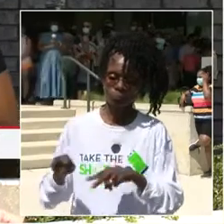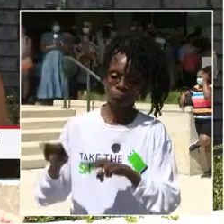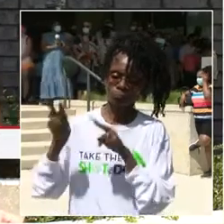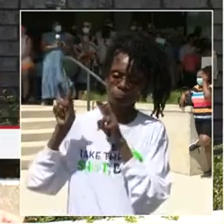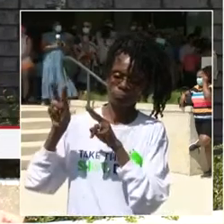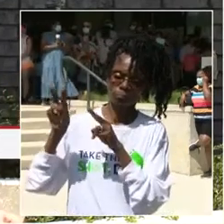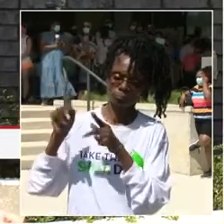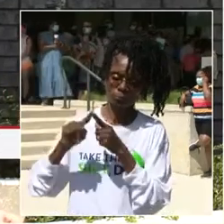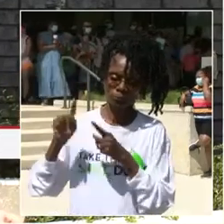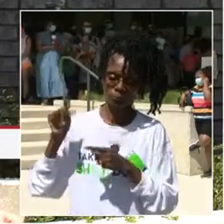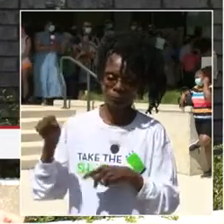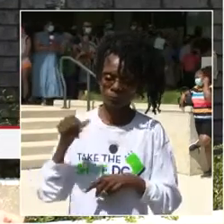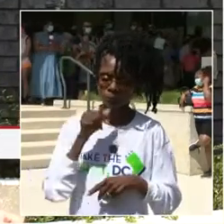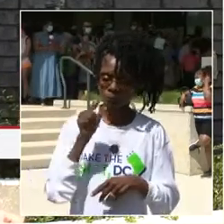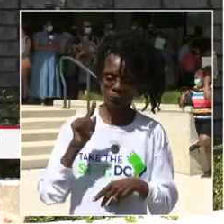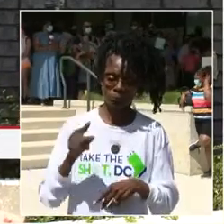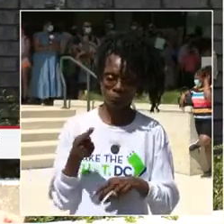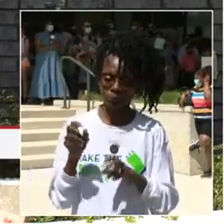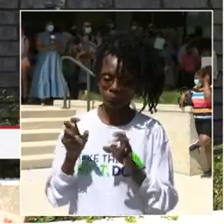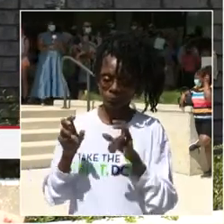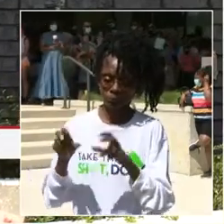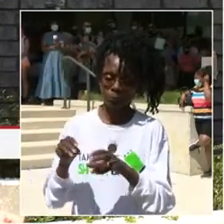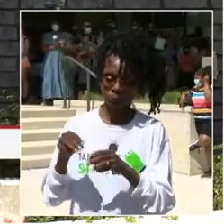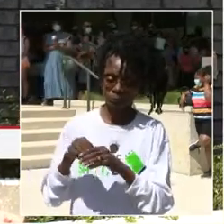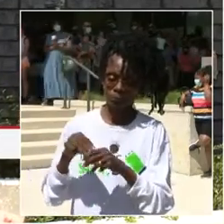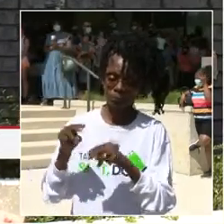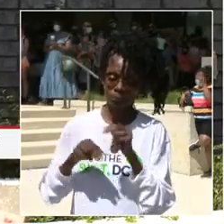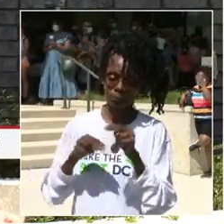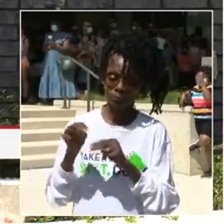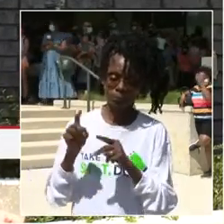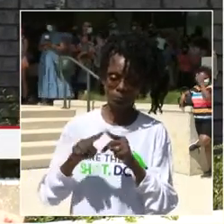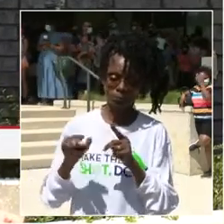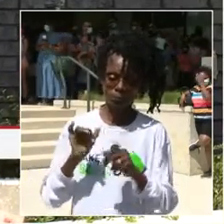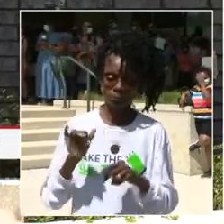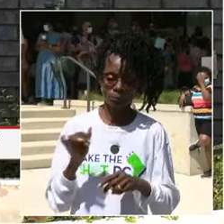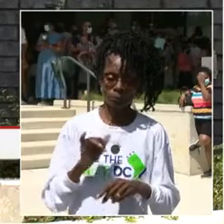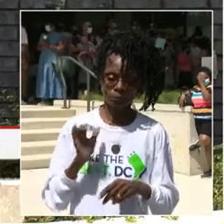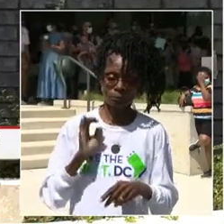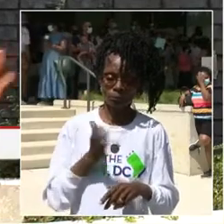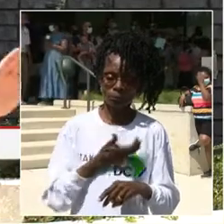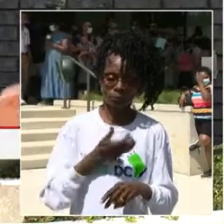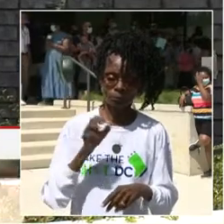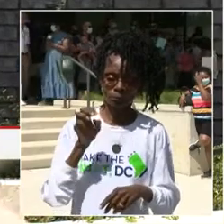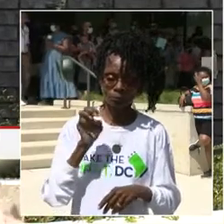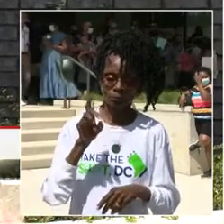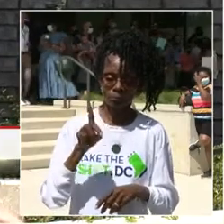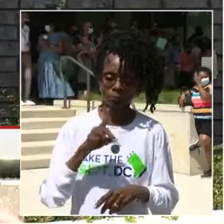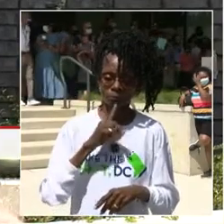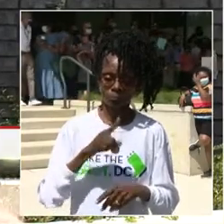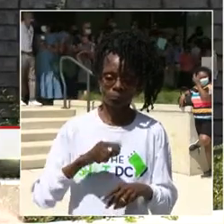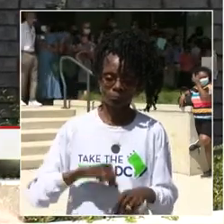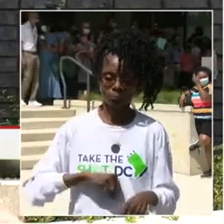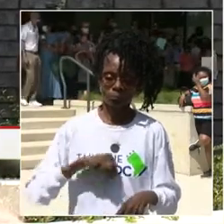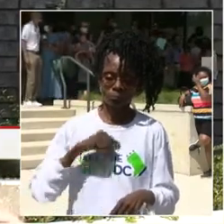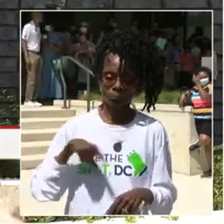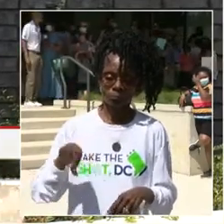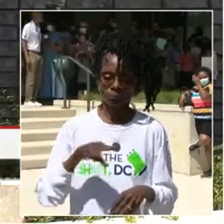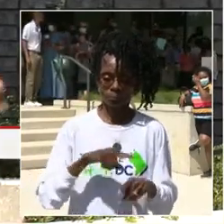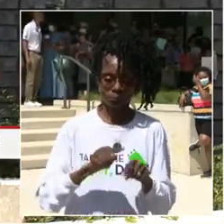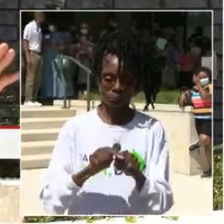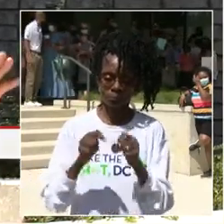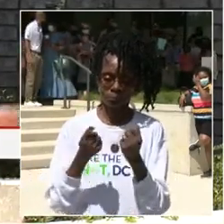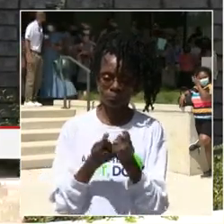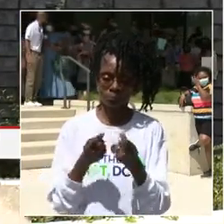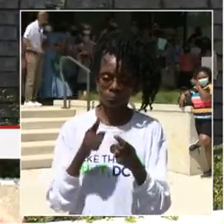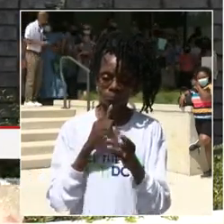buildings, but we're investing in our educators. We're proud of the team here and across our city that has been prepared for school. We